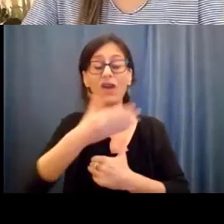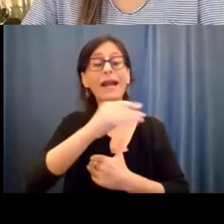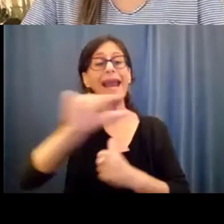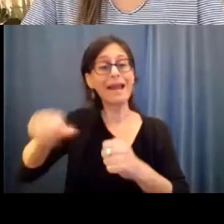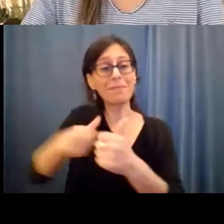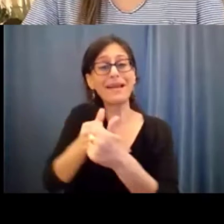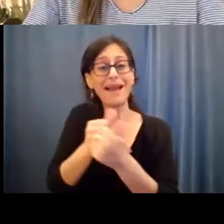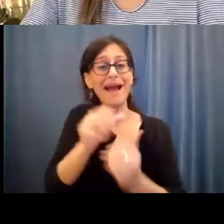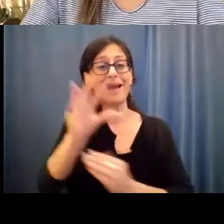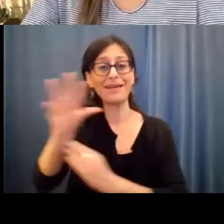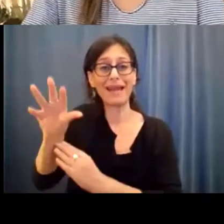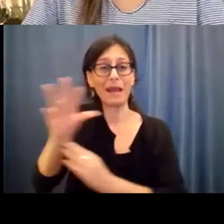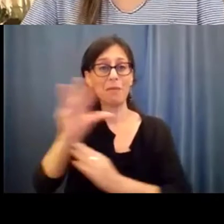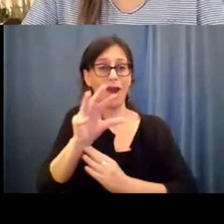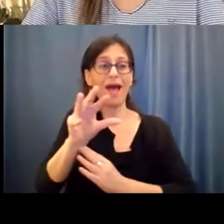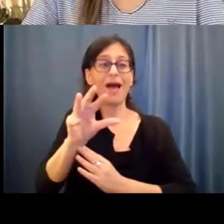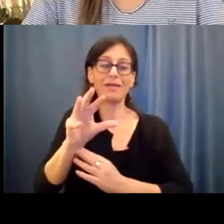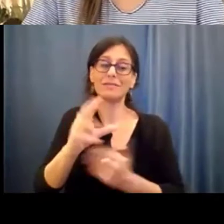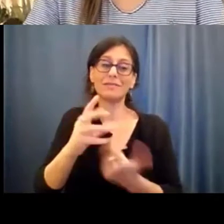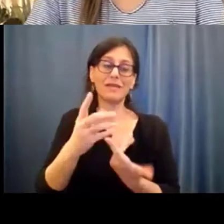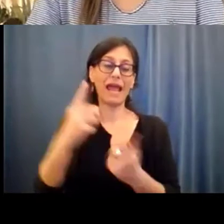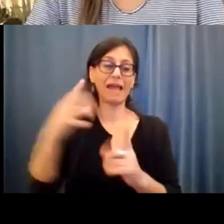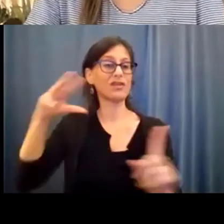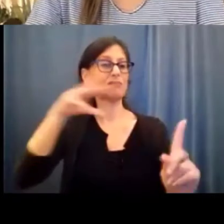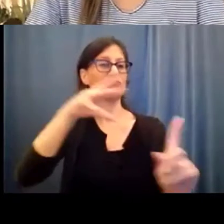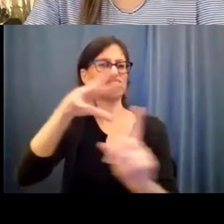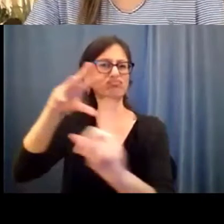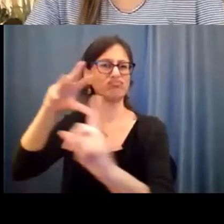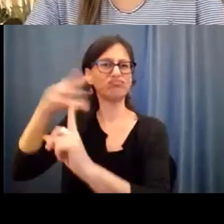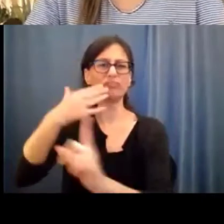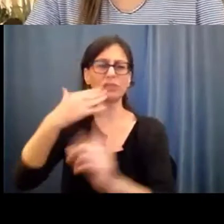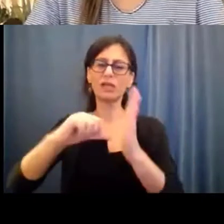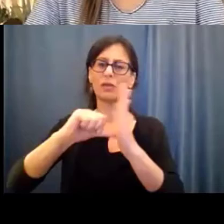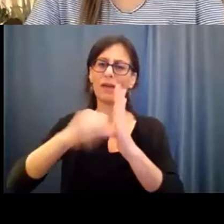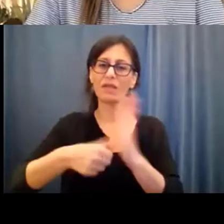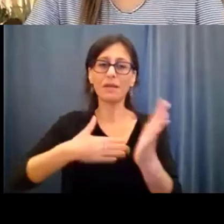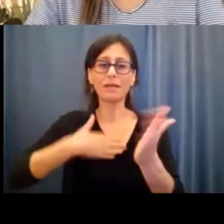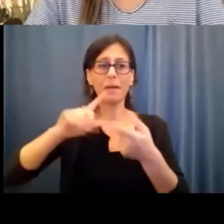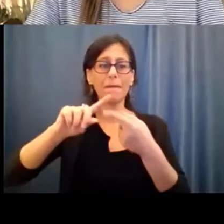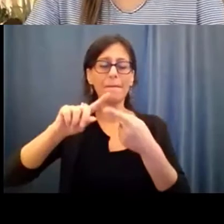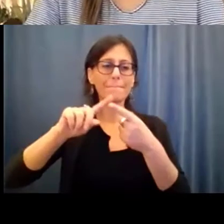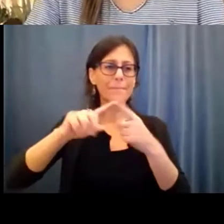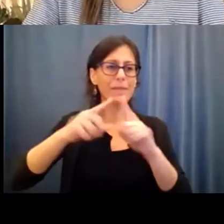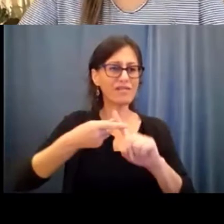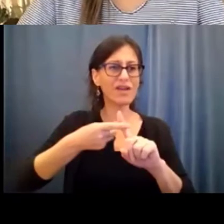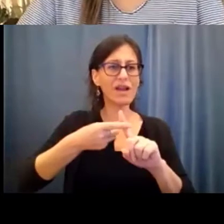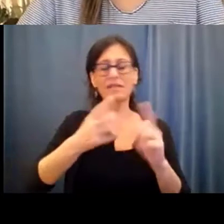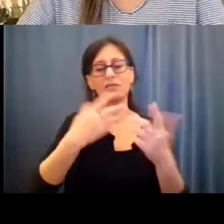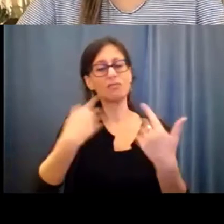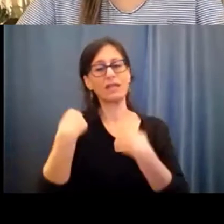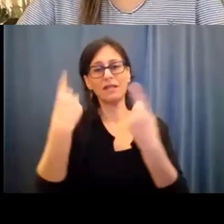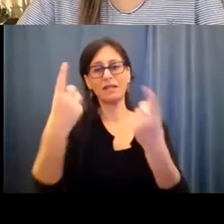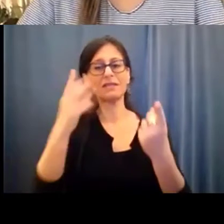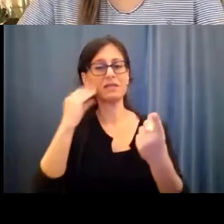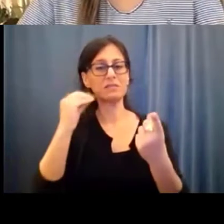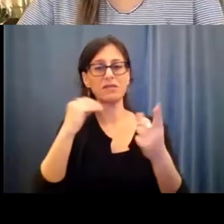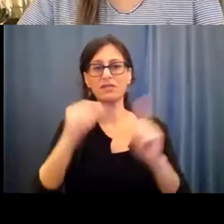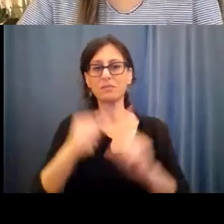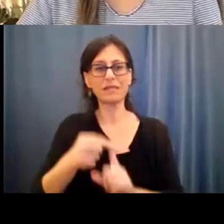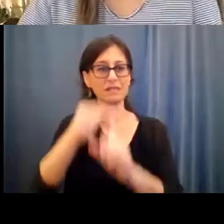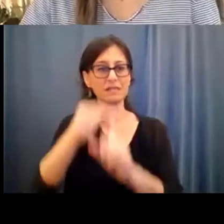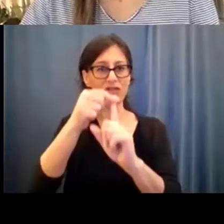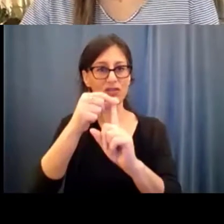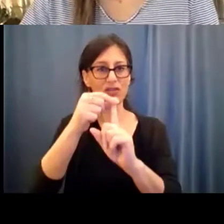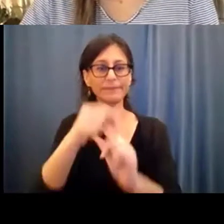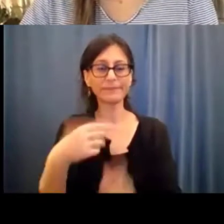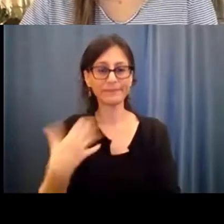and behind the camera as well, and shining a spotlight on my friends in the industry has been so special.